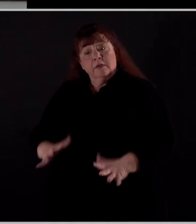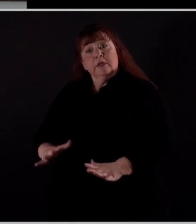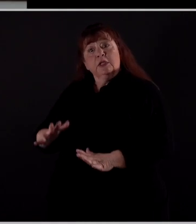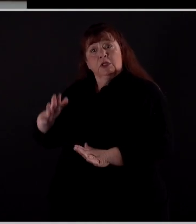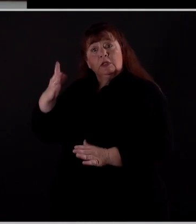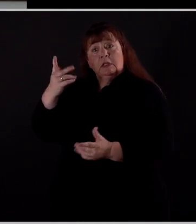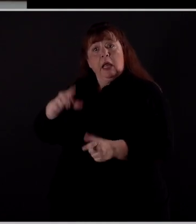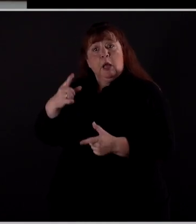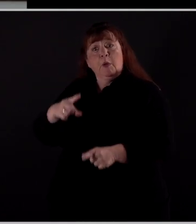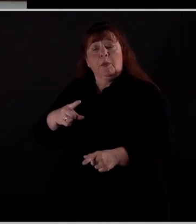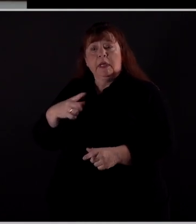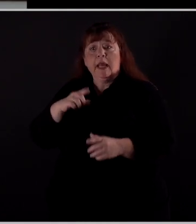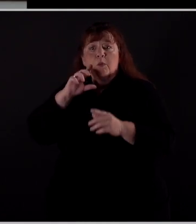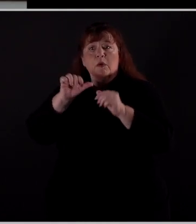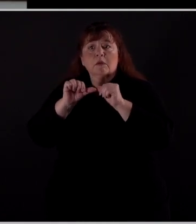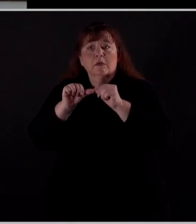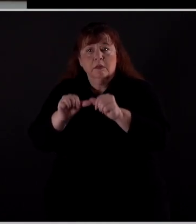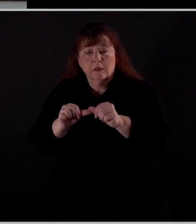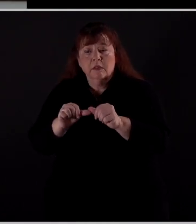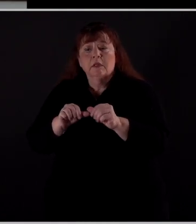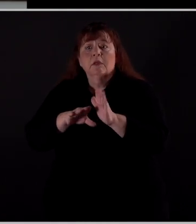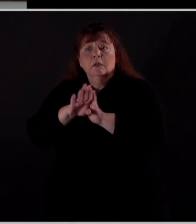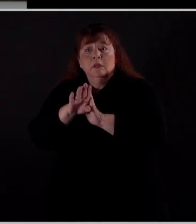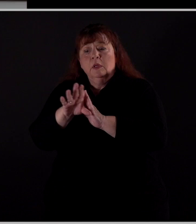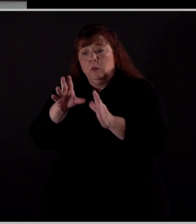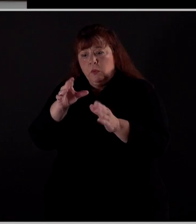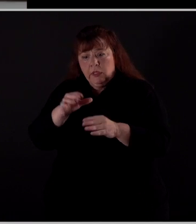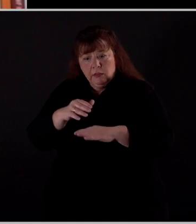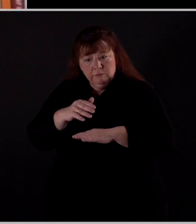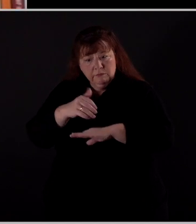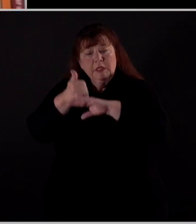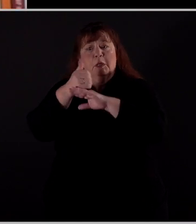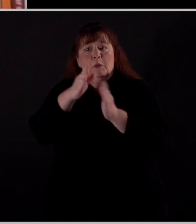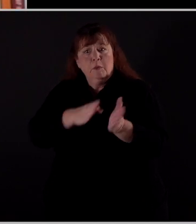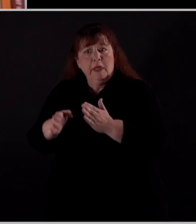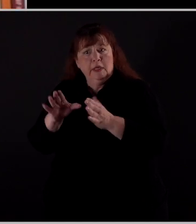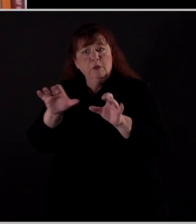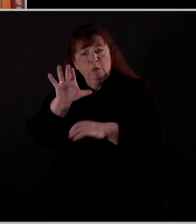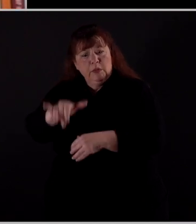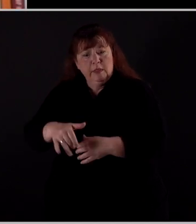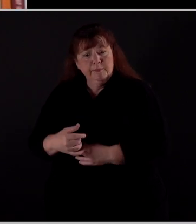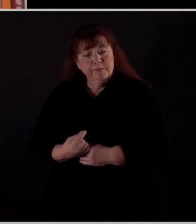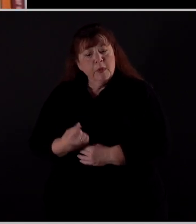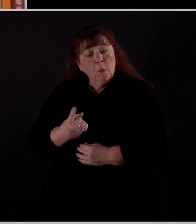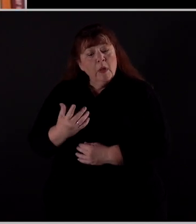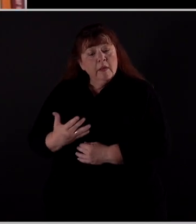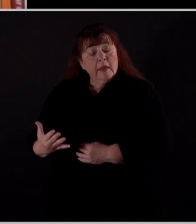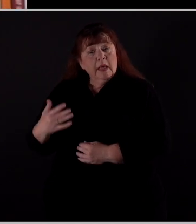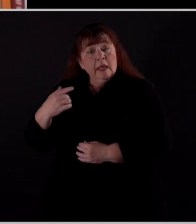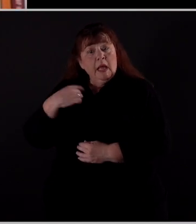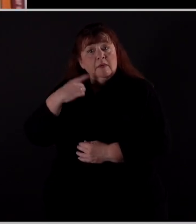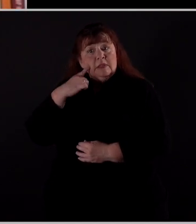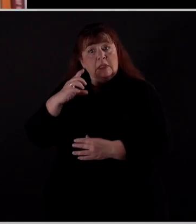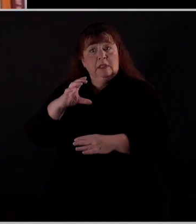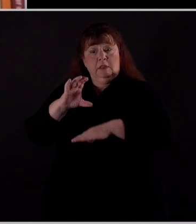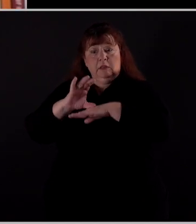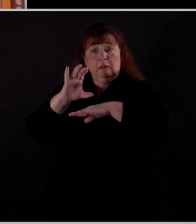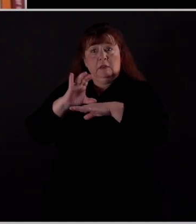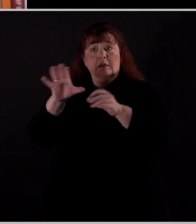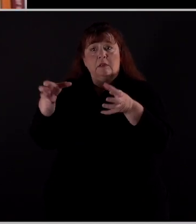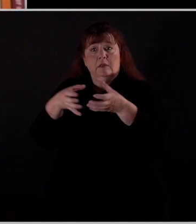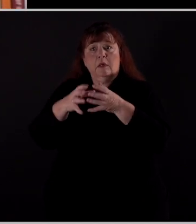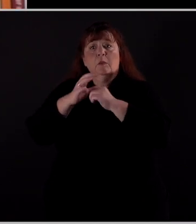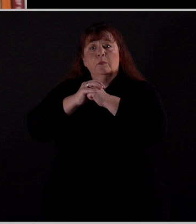done, and we can, at the Community Relations Service, we can help them create a plan to do that. One of the things that I've seen where congregations who have been able